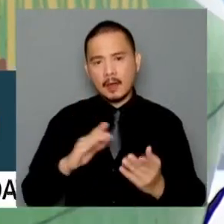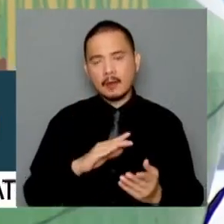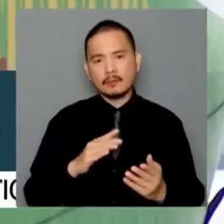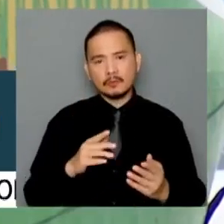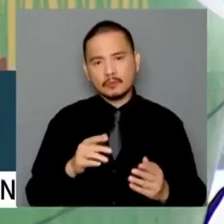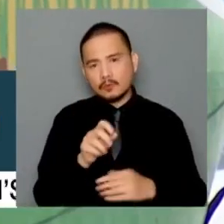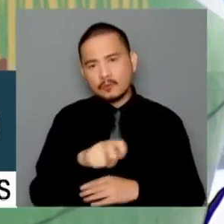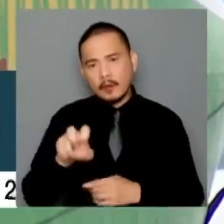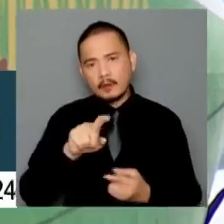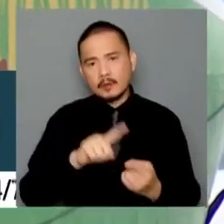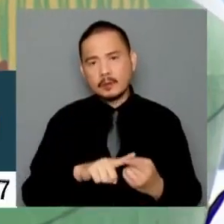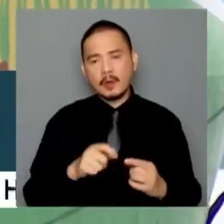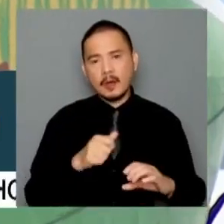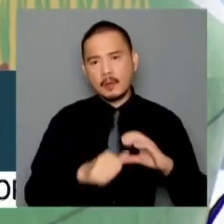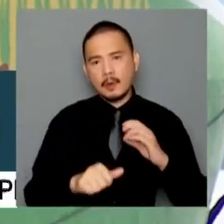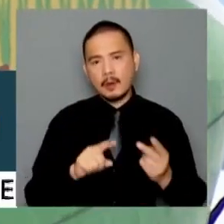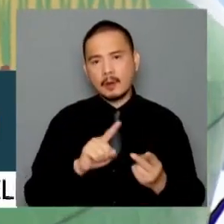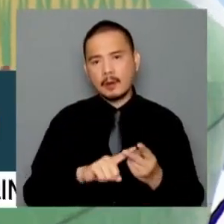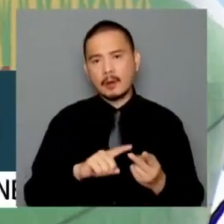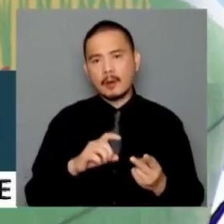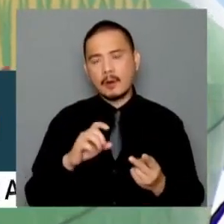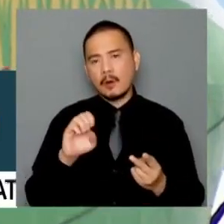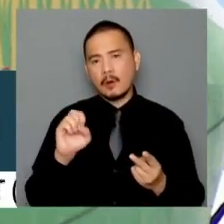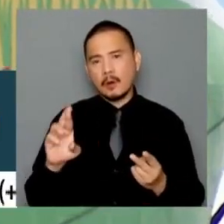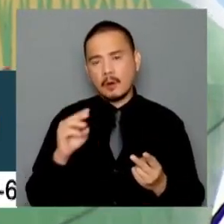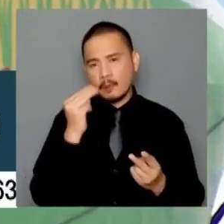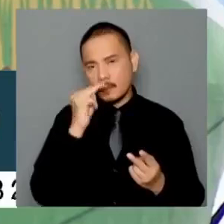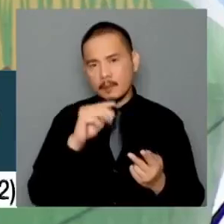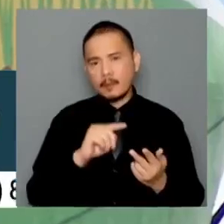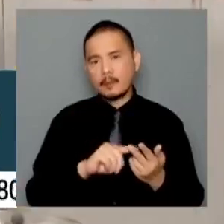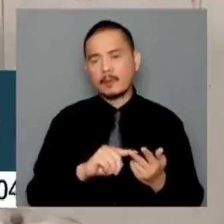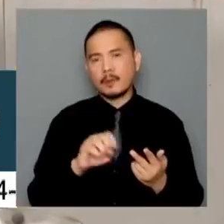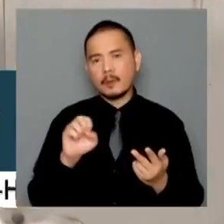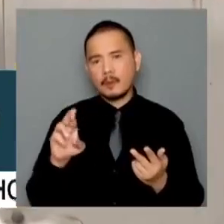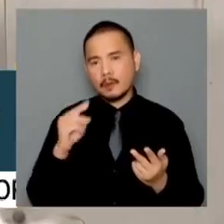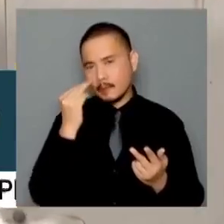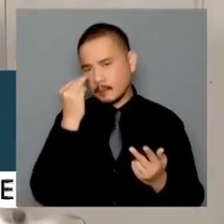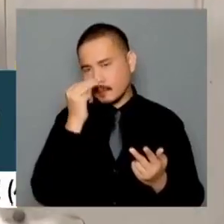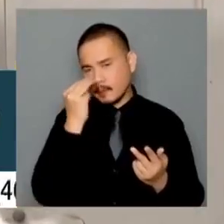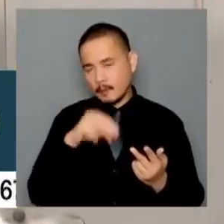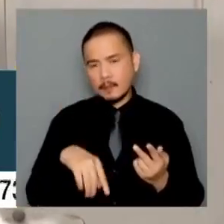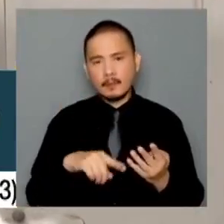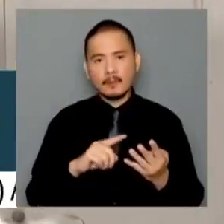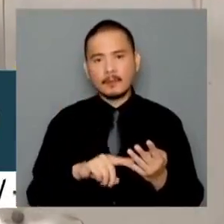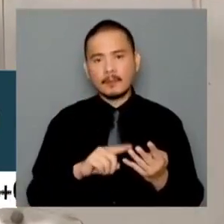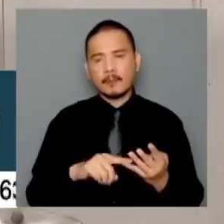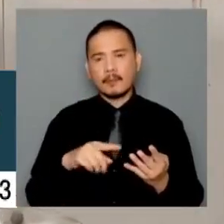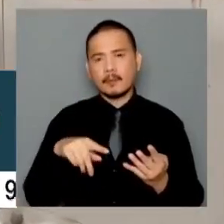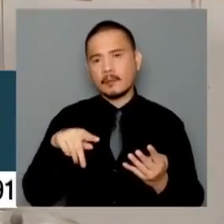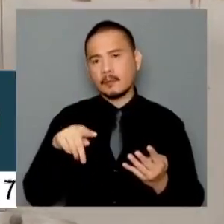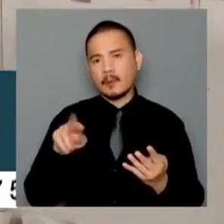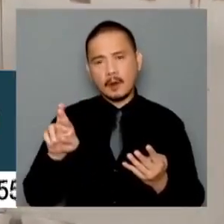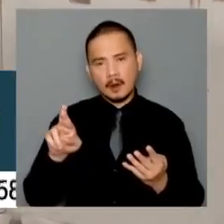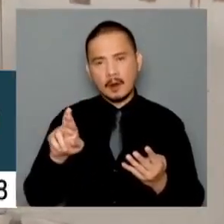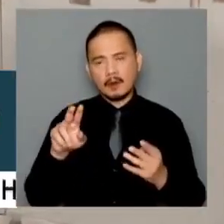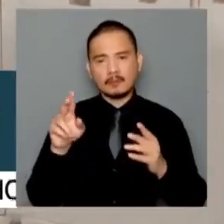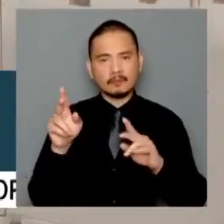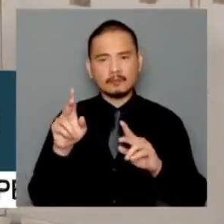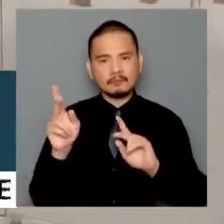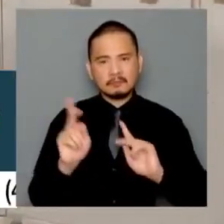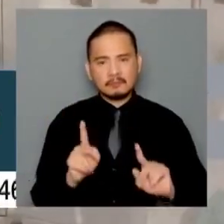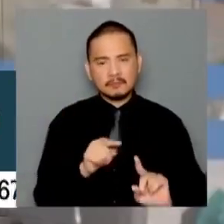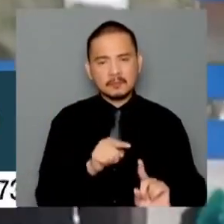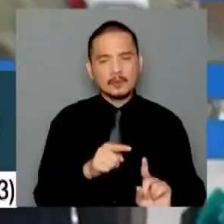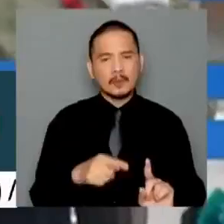Occidental Mindoro, Calapan City in Oriental Mindoro, and Puerto Galera, which is a tourist destination because there is no typhoon warning